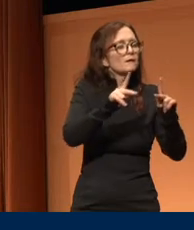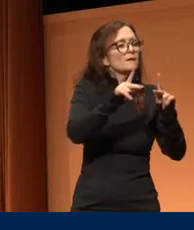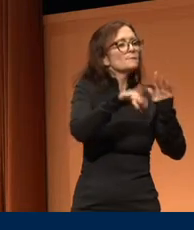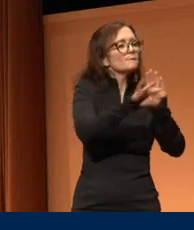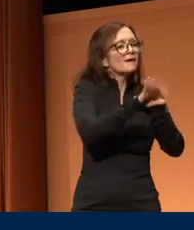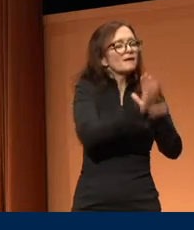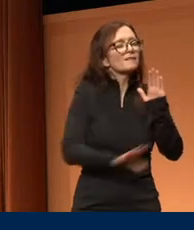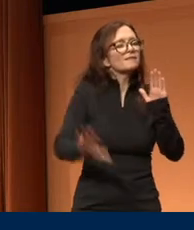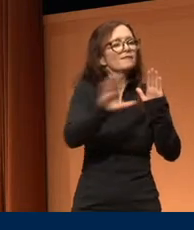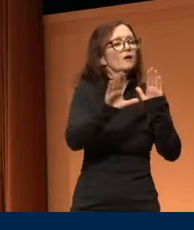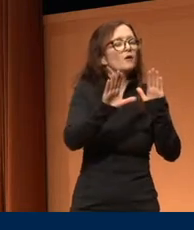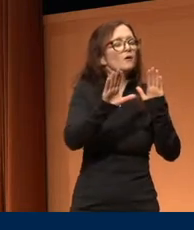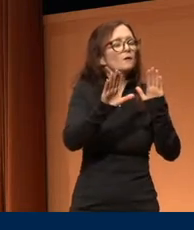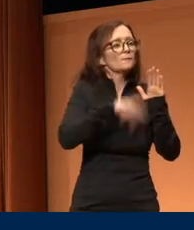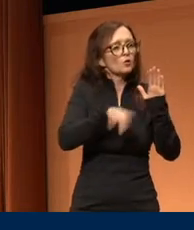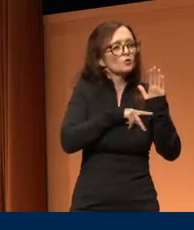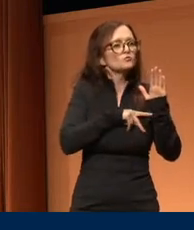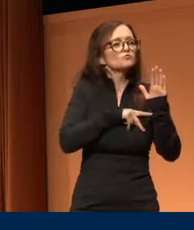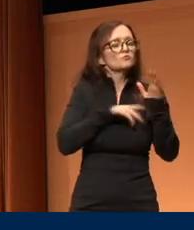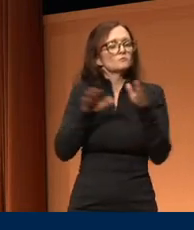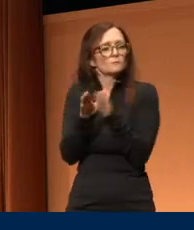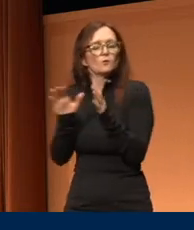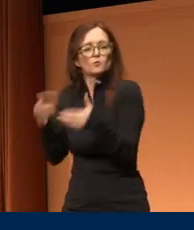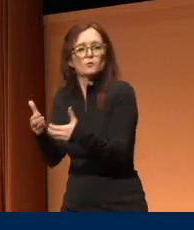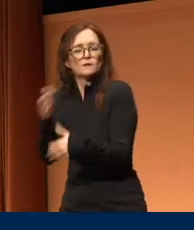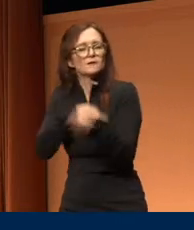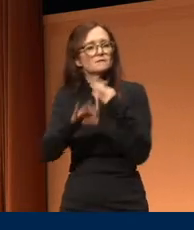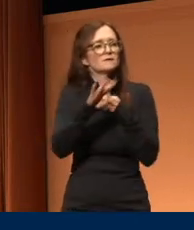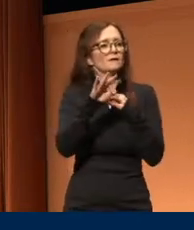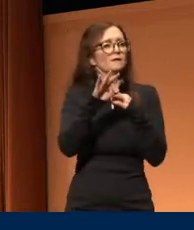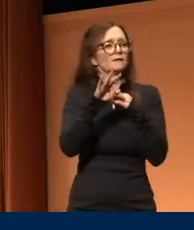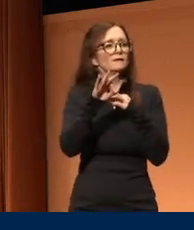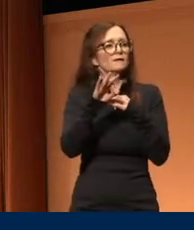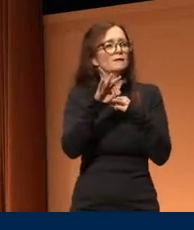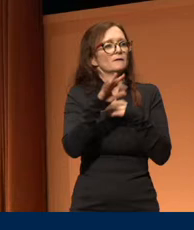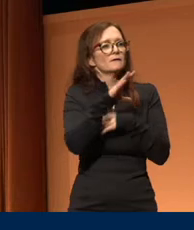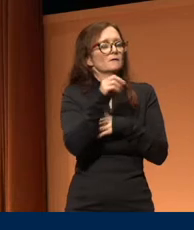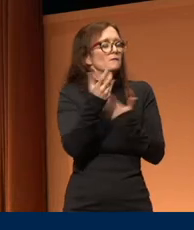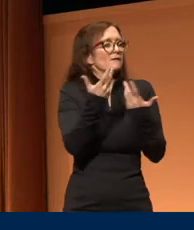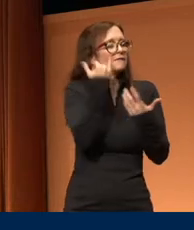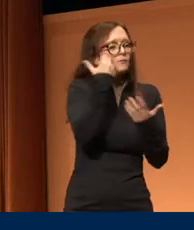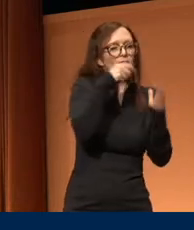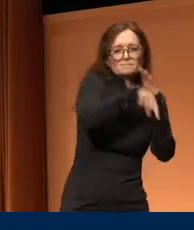various opinion groups, including minority groups opposed to assisted dying, euthanasia, or both.